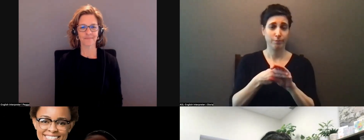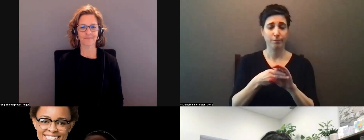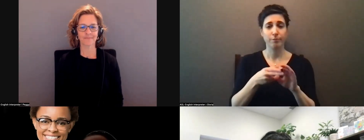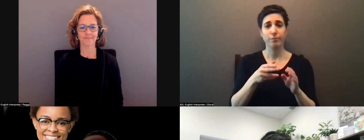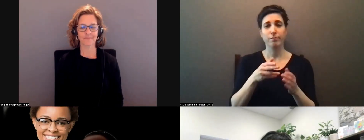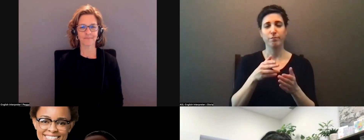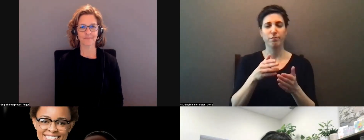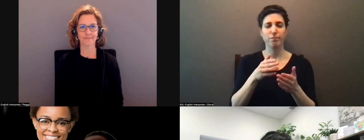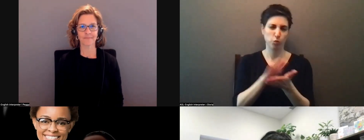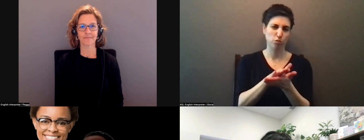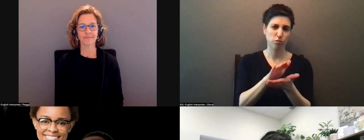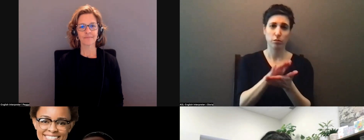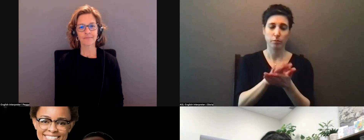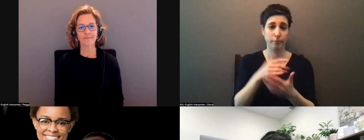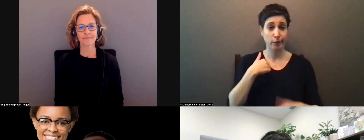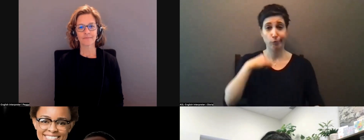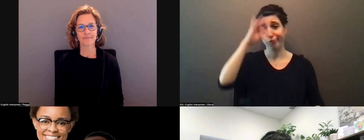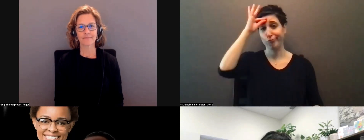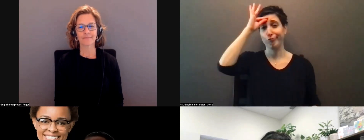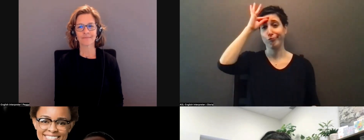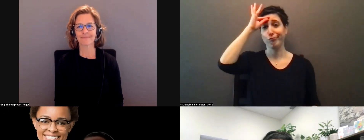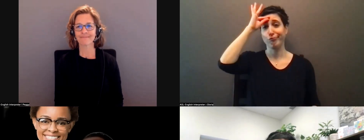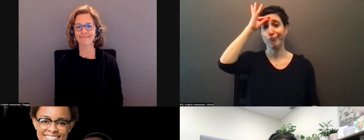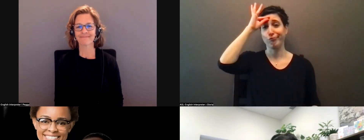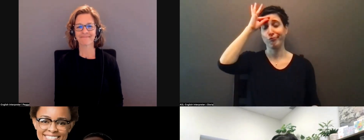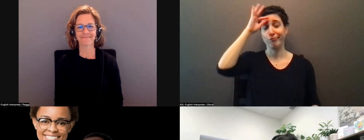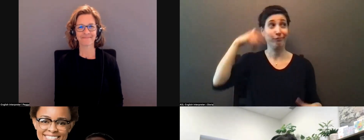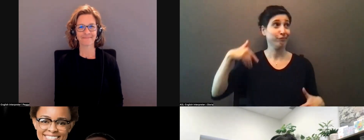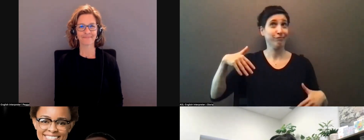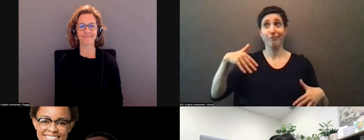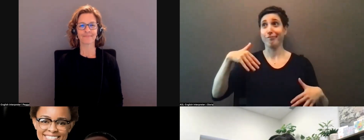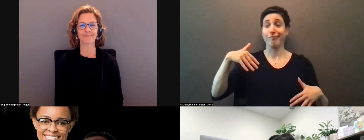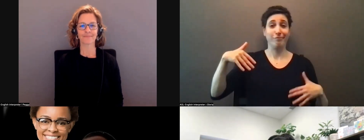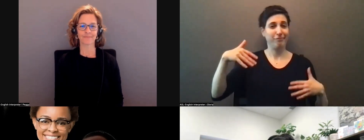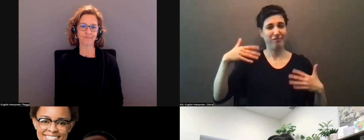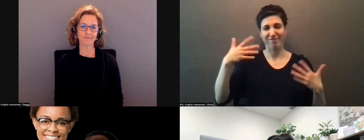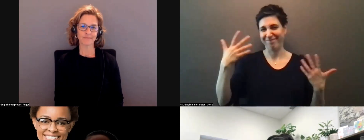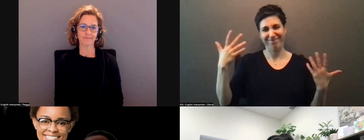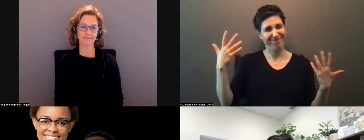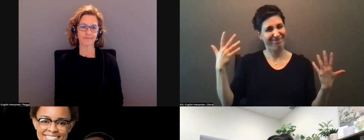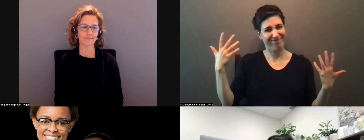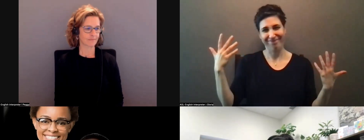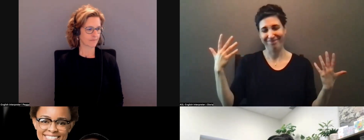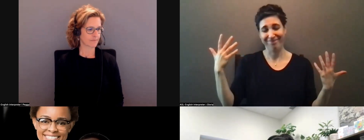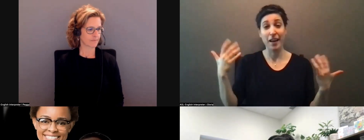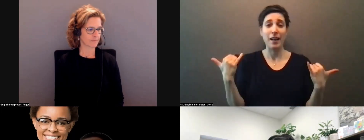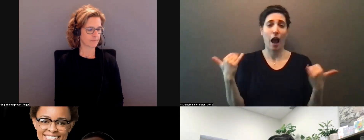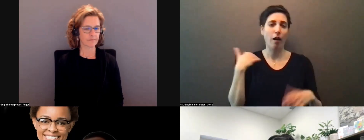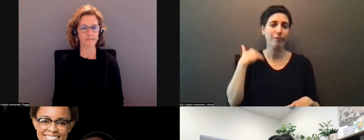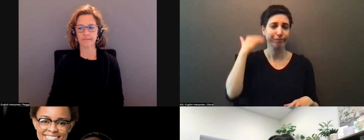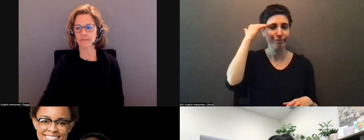like nowhere in the world. And I know that the world is now